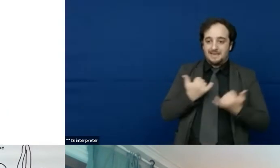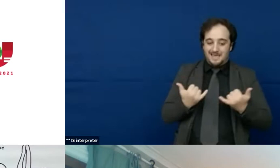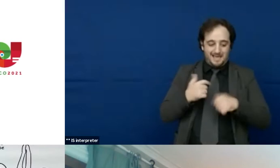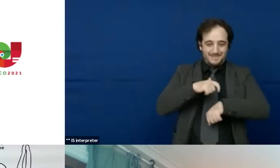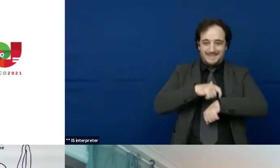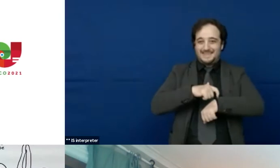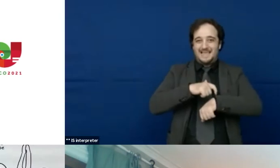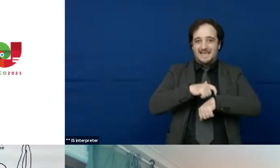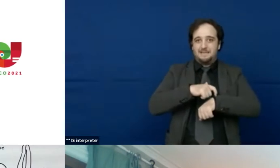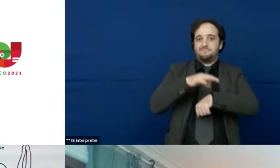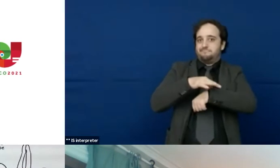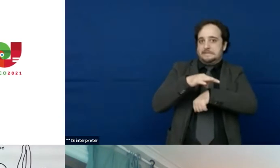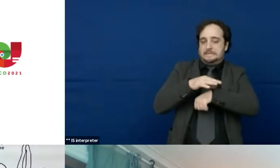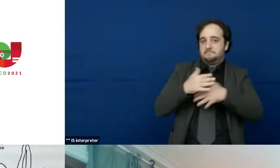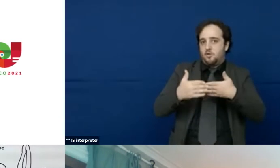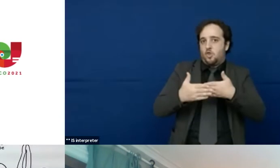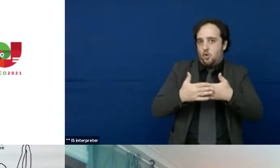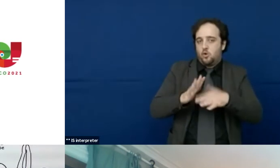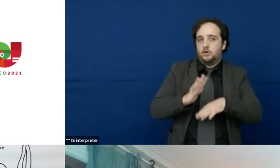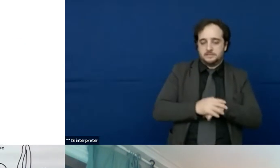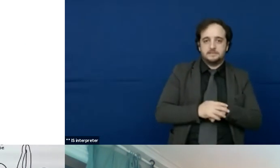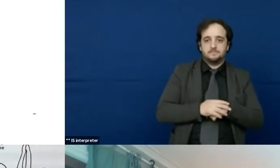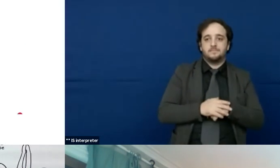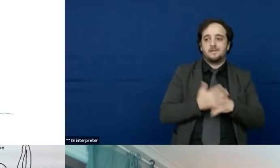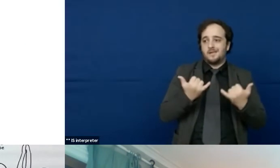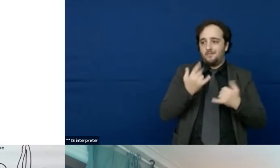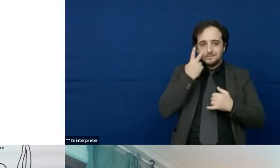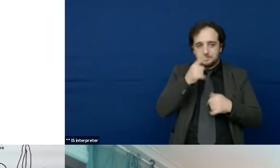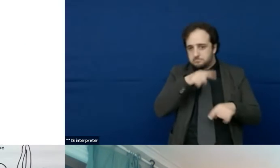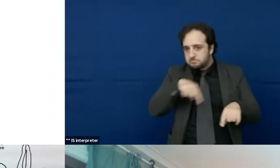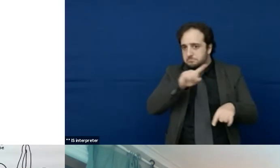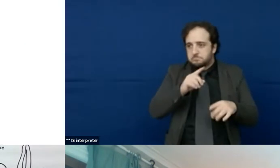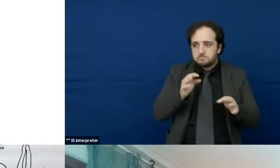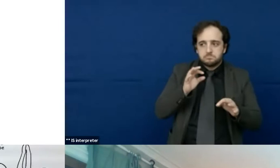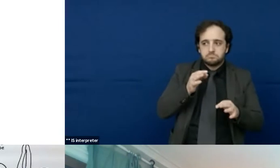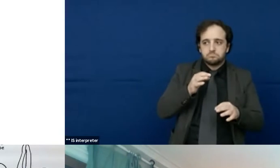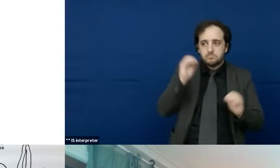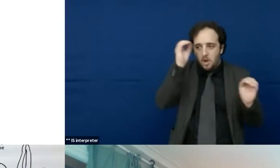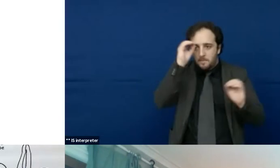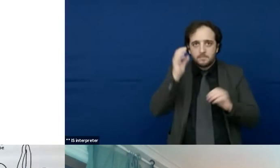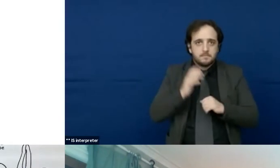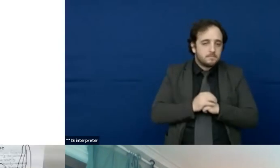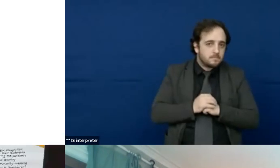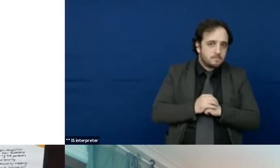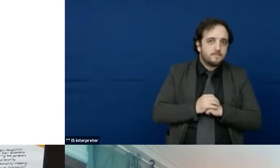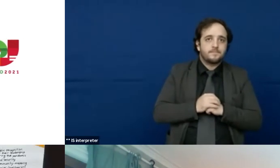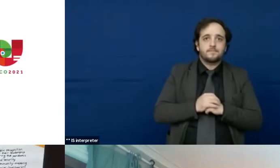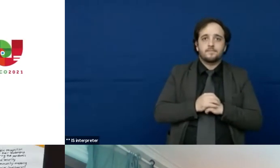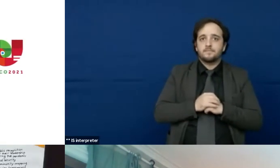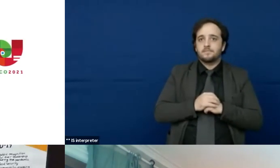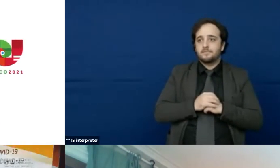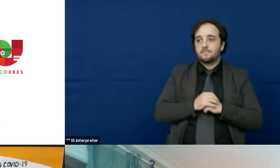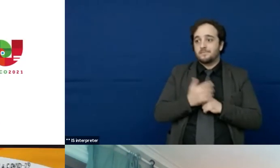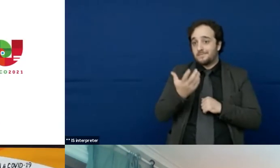some questions and answers. We received a lot of comments and a lot of questions. Unfortunately, we have to pick up only